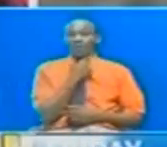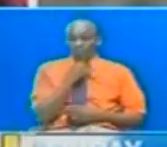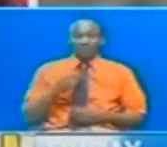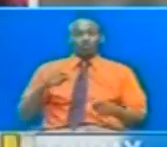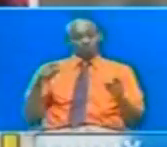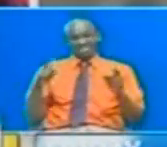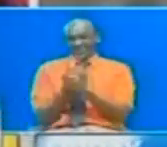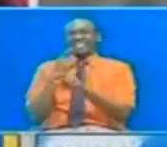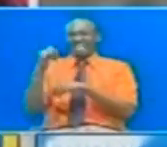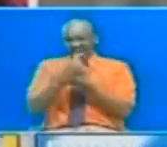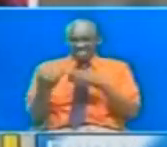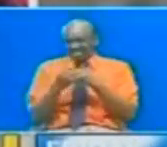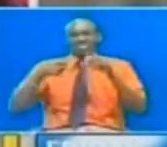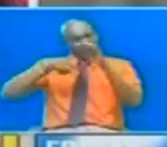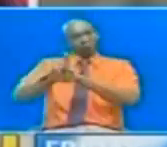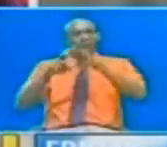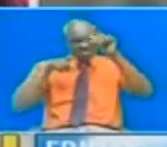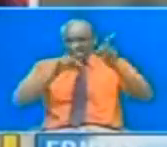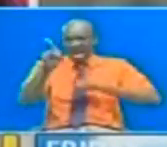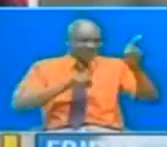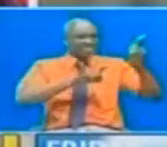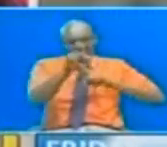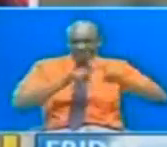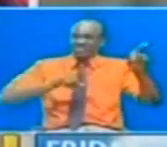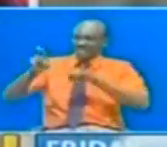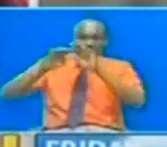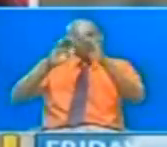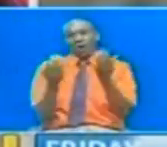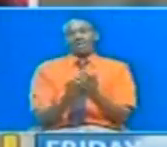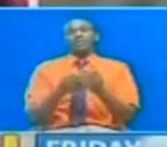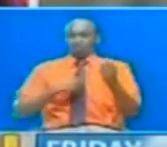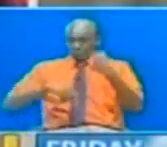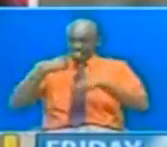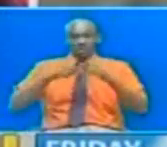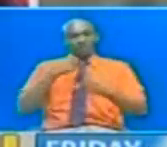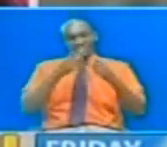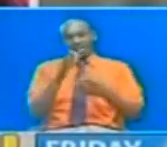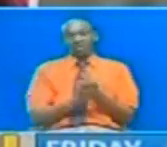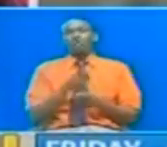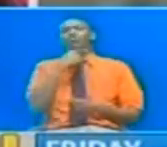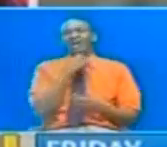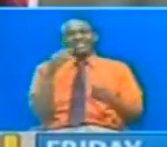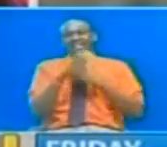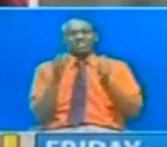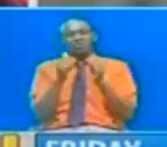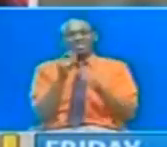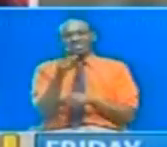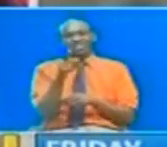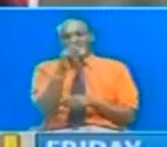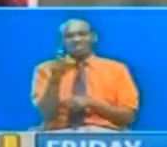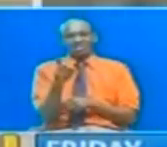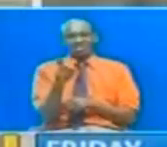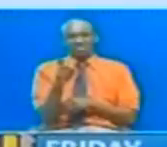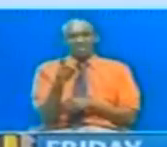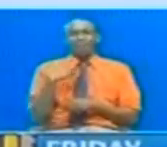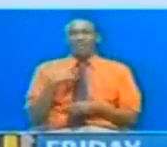country, to country. Different countries in Africa, in the world, ukiperform. Ni country gani sana neza taka kuenda?